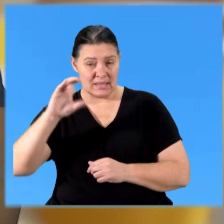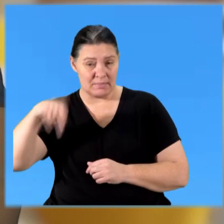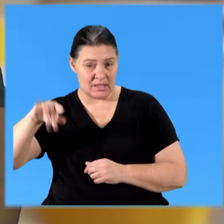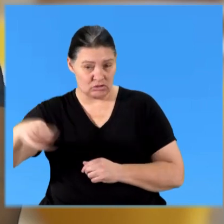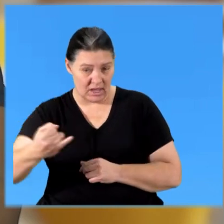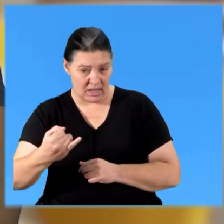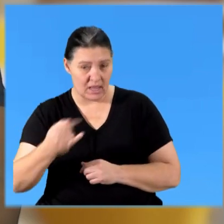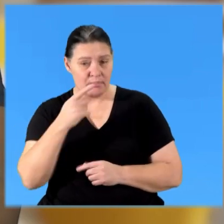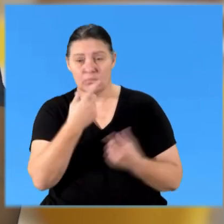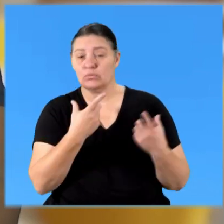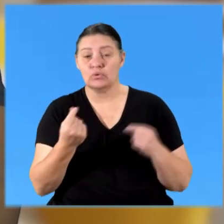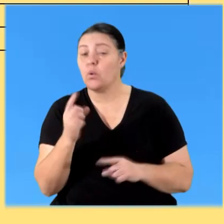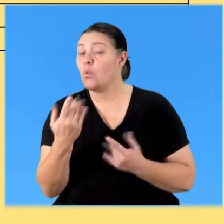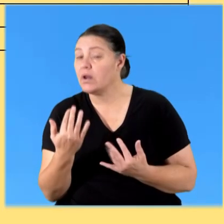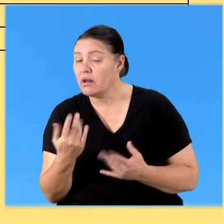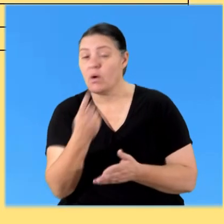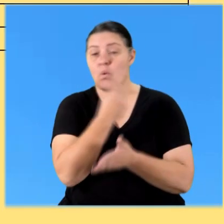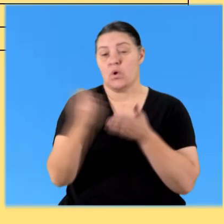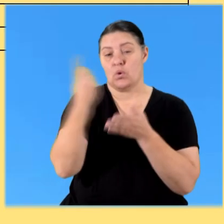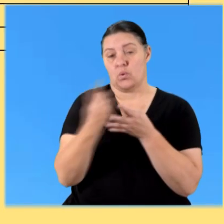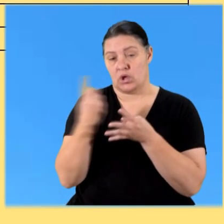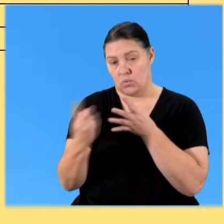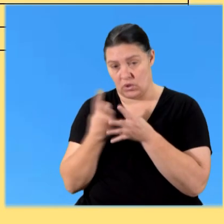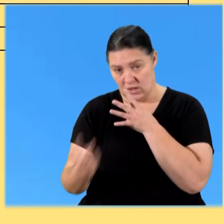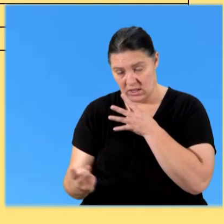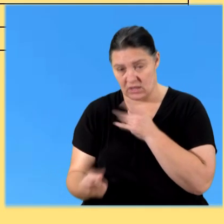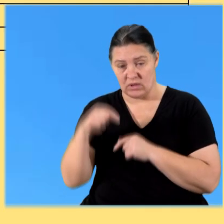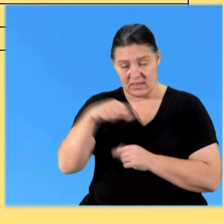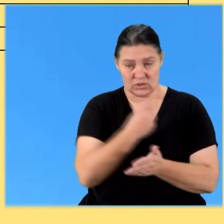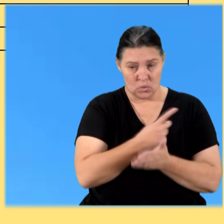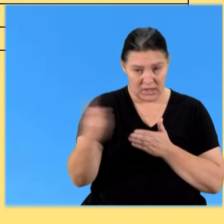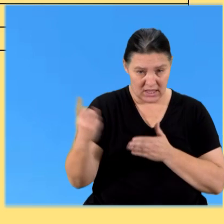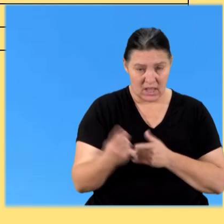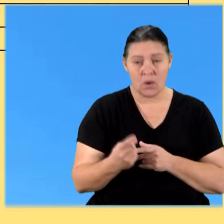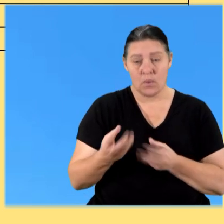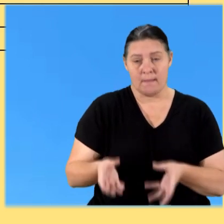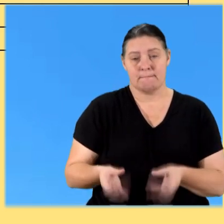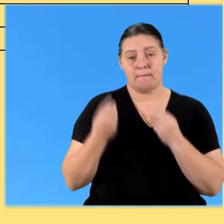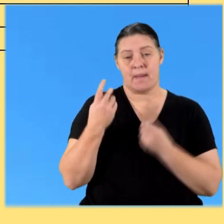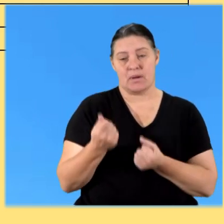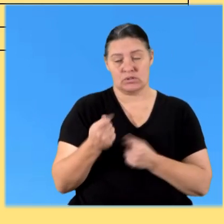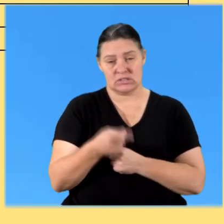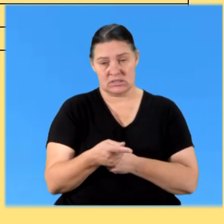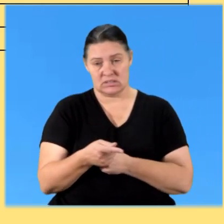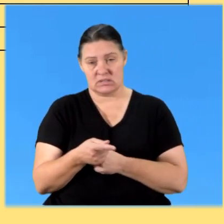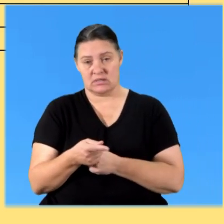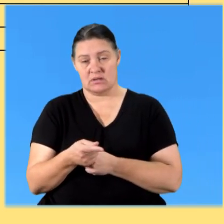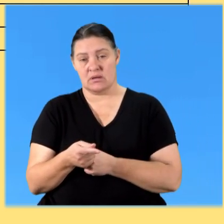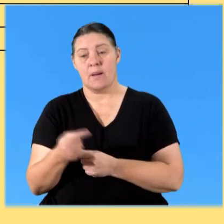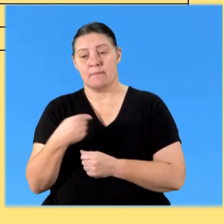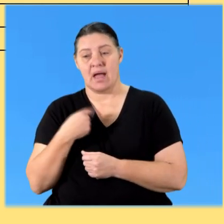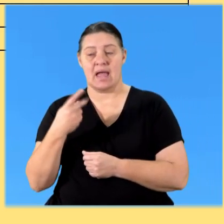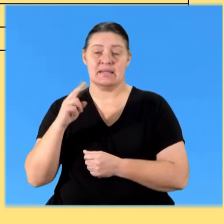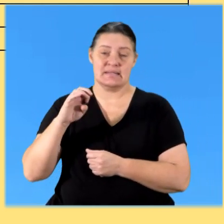remember, this is being done weekly, okay? So in this week, we're going to take an amount that